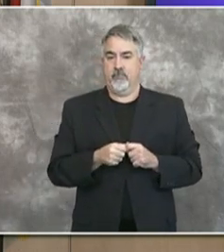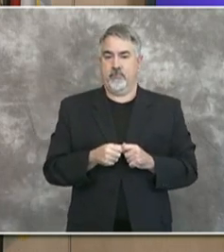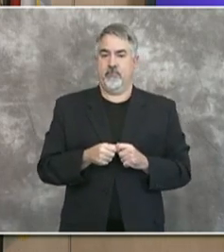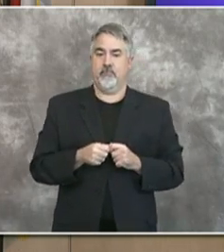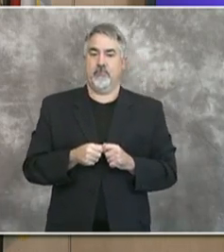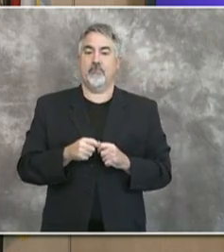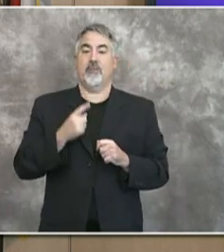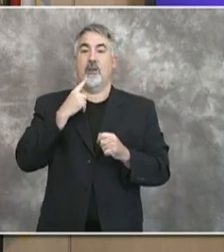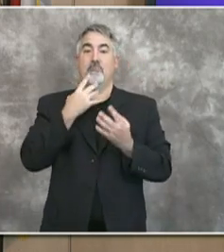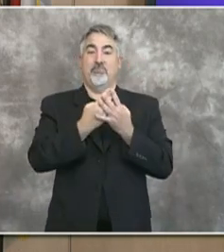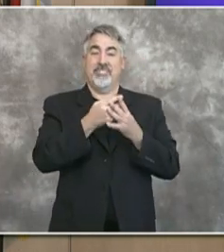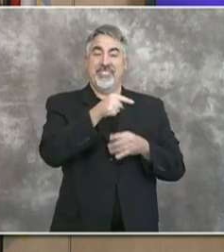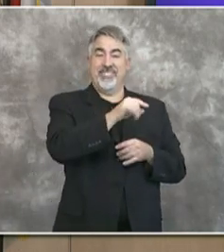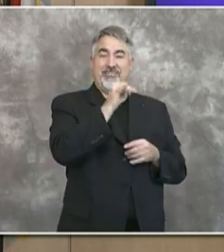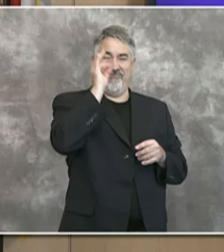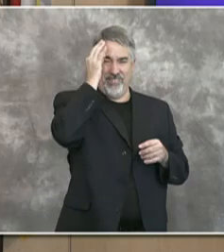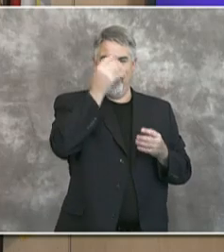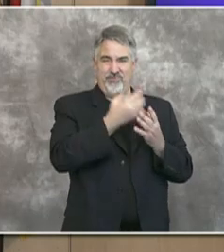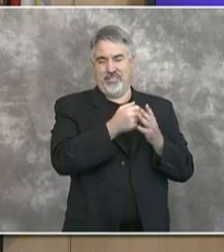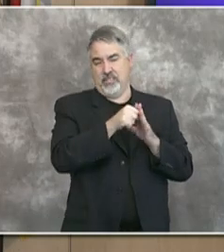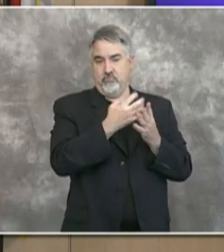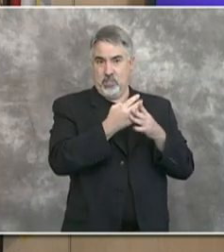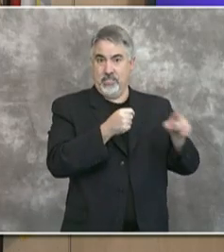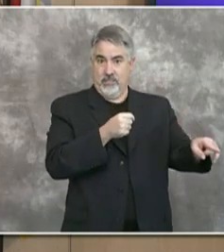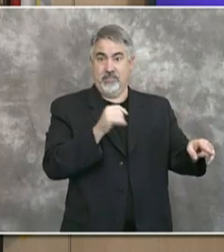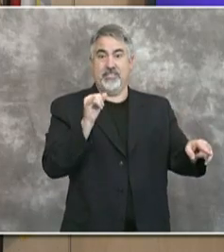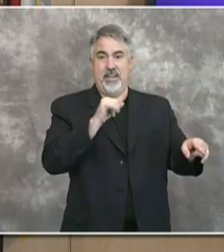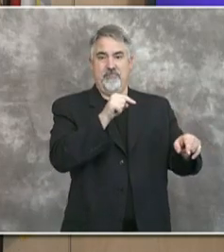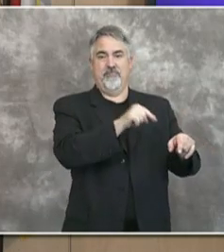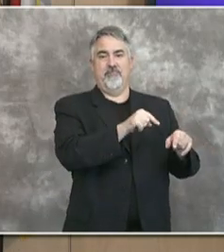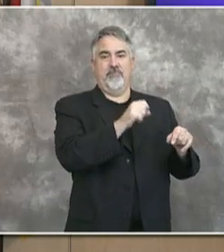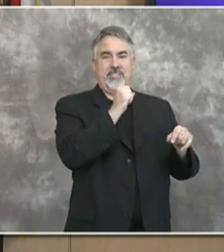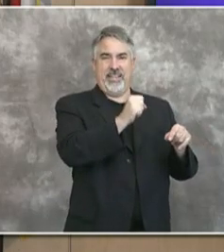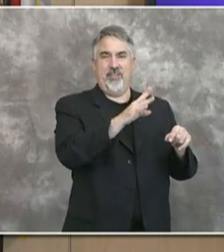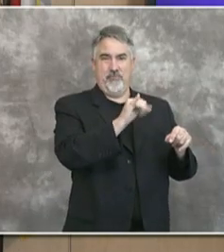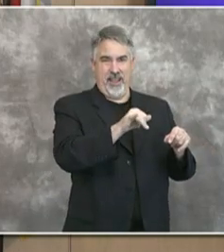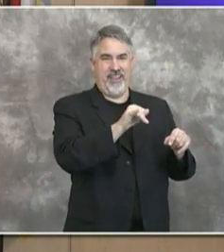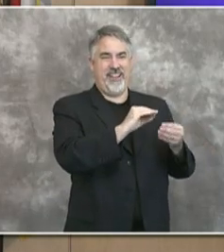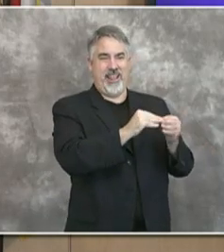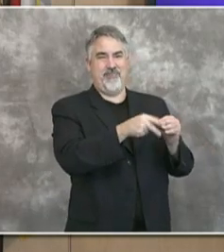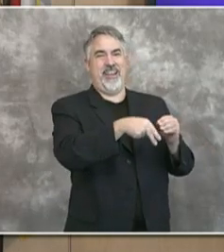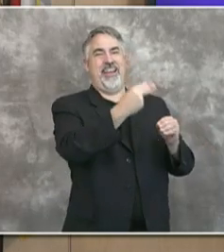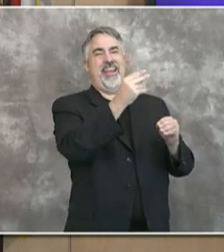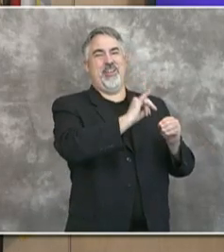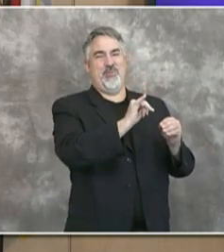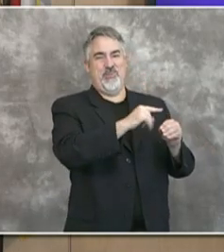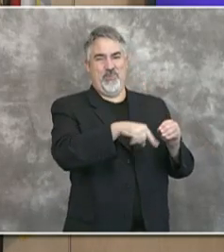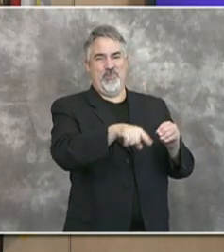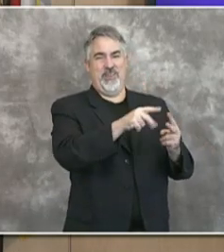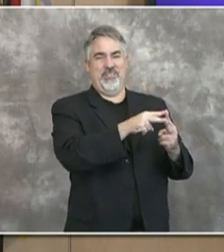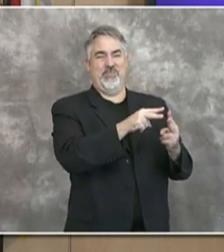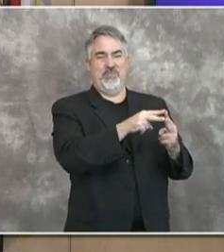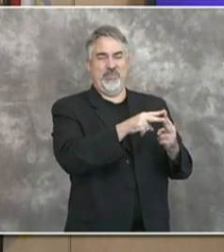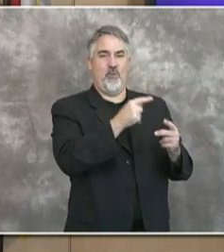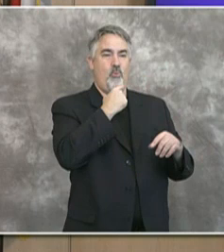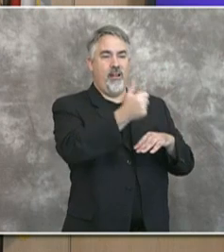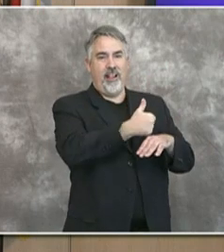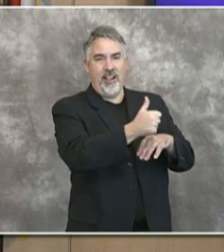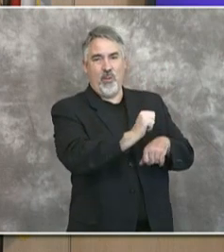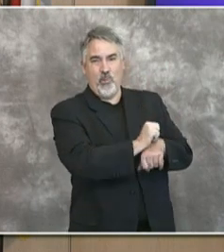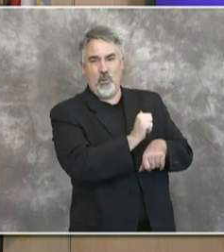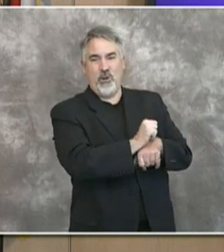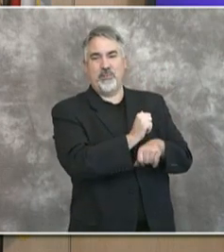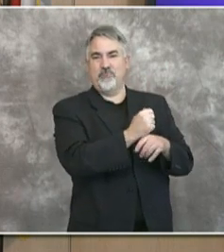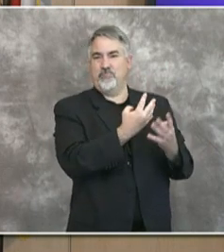is represented in our South Bay numbers. Two additional quick things before we get to our daily charts. Yesterday, we announced